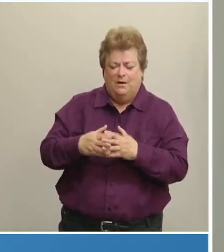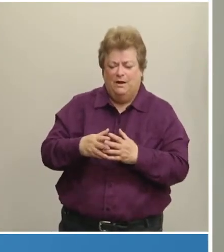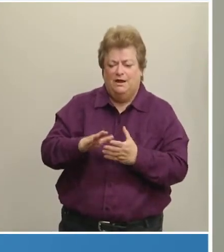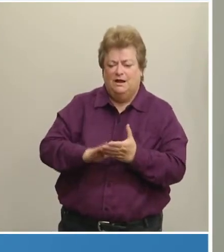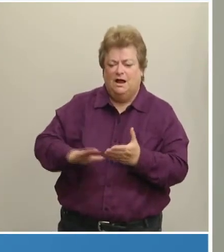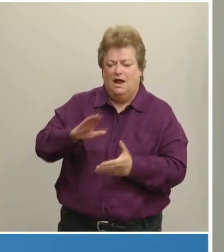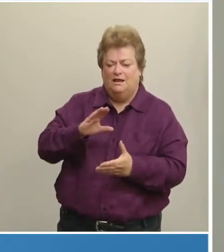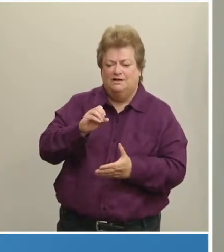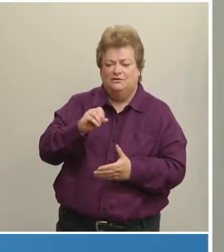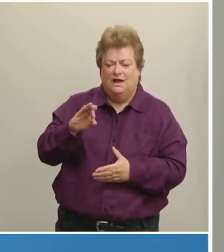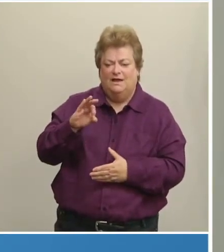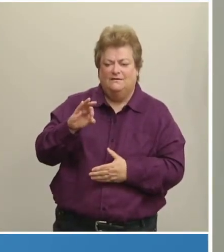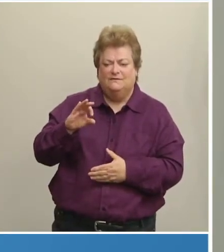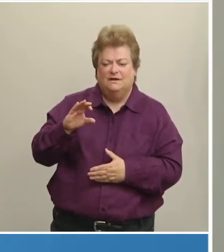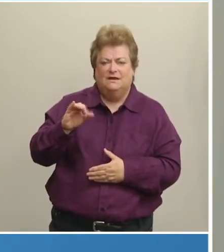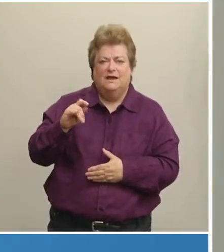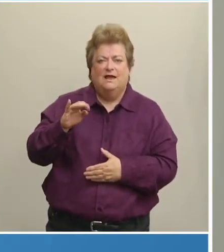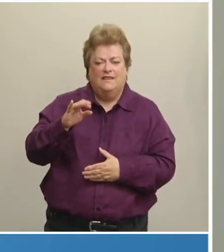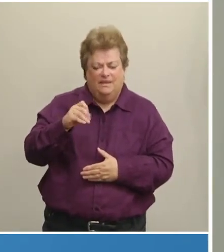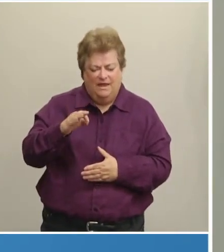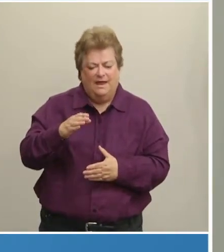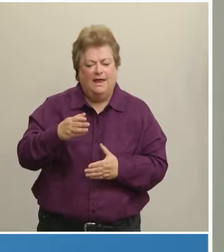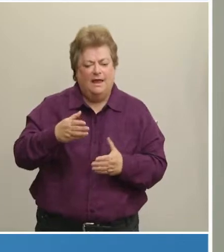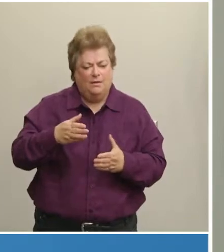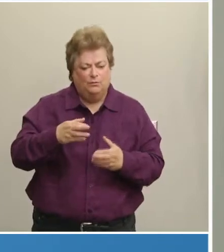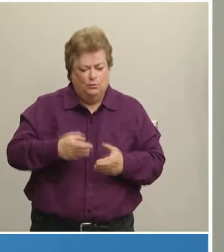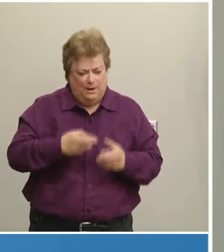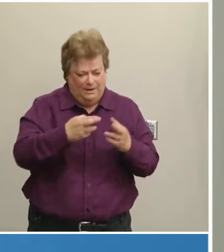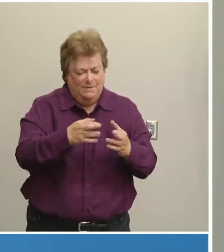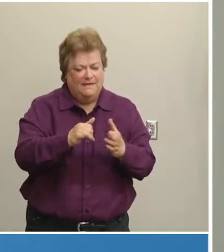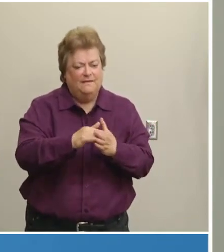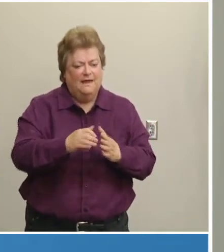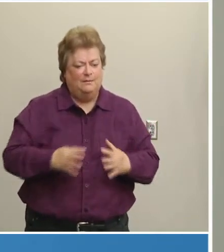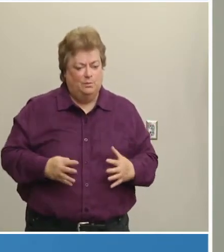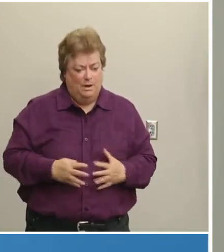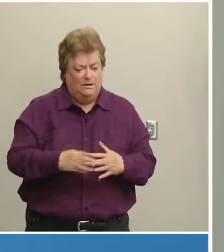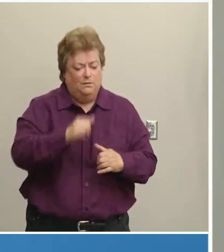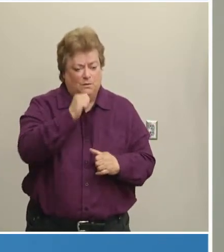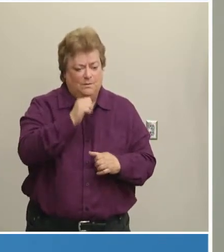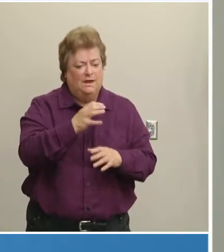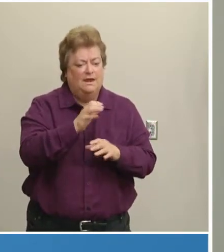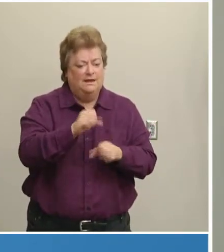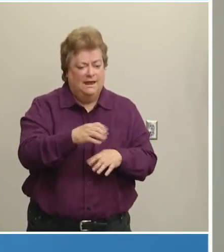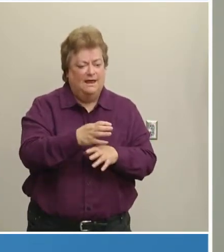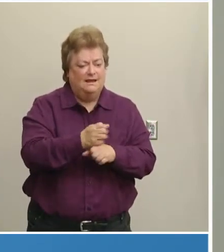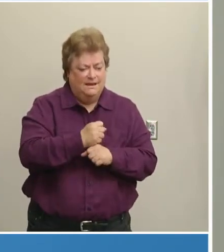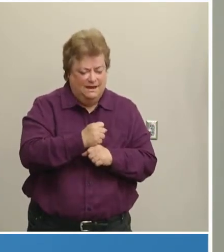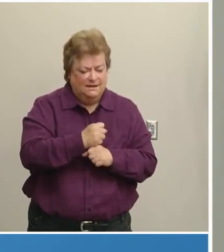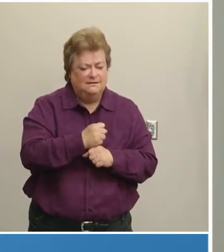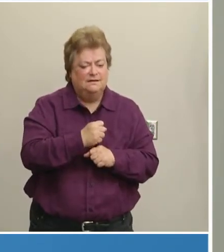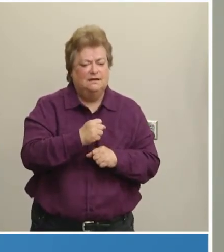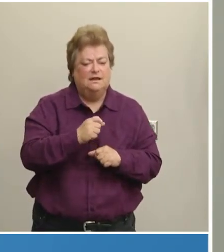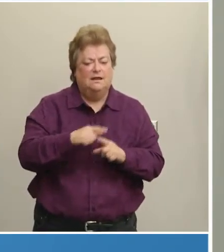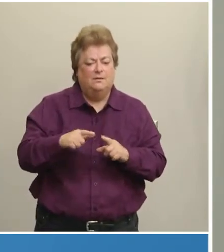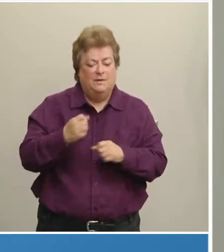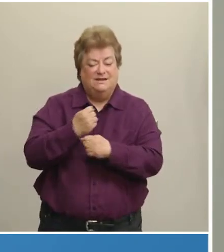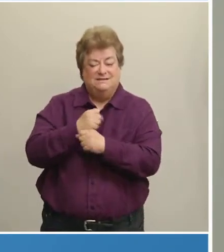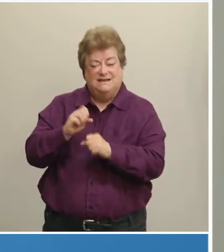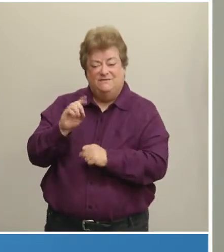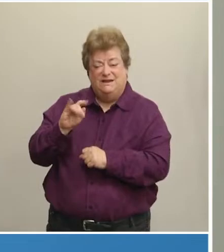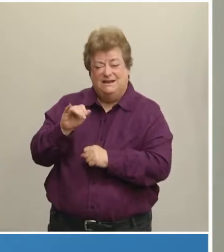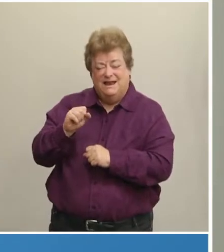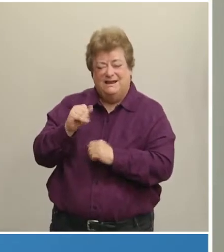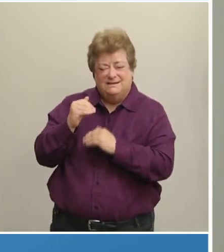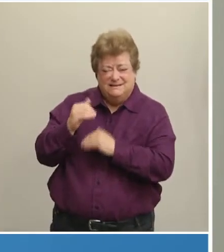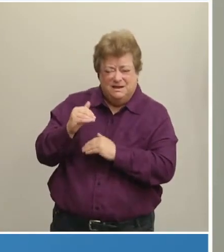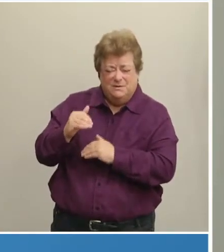ACOG, recommend that pregnant women have access to the COVID-19 vaccines. While safety data is limited about the